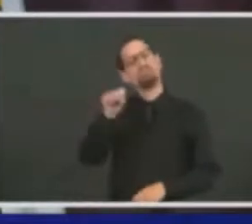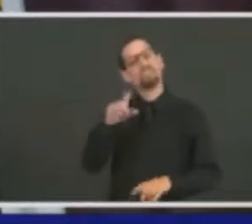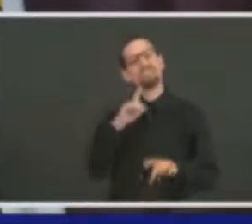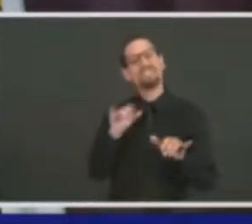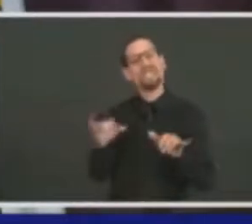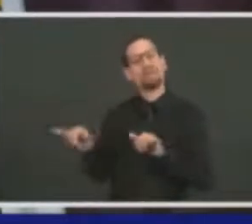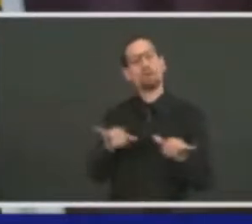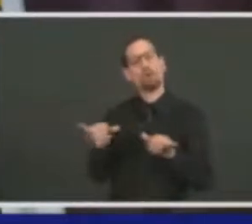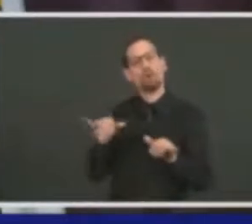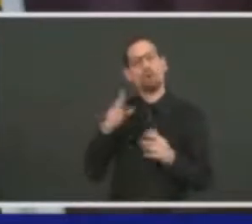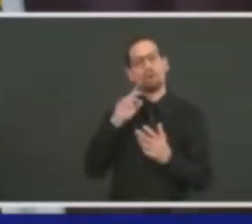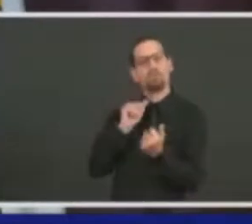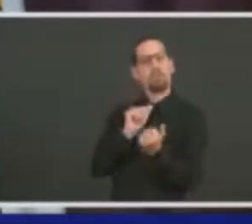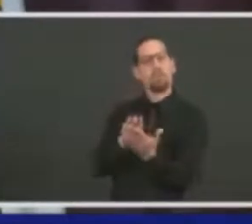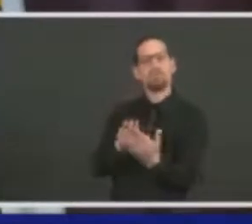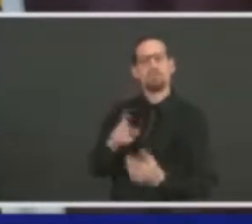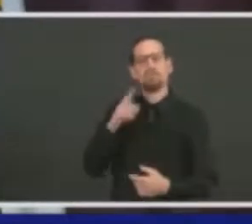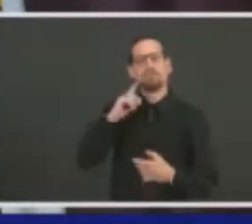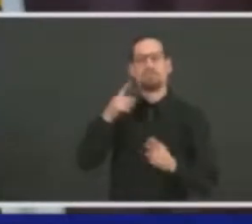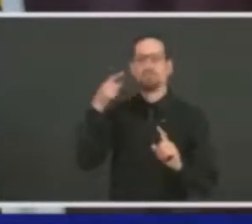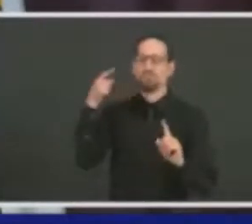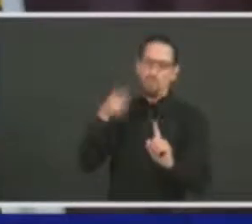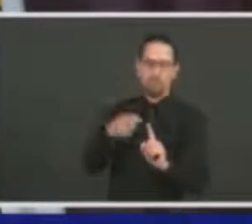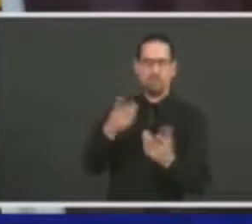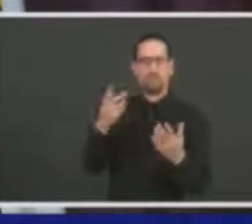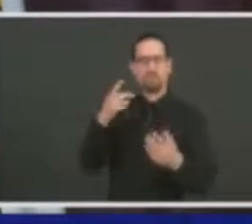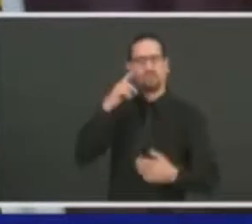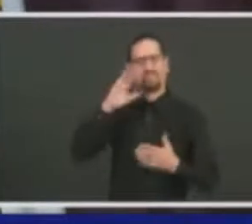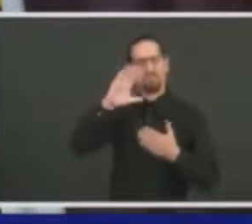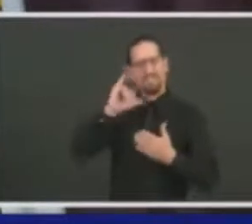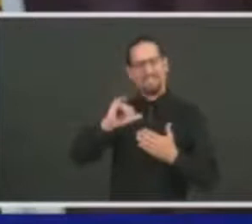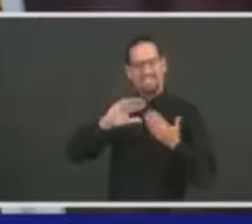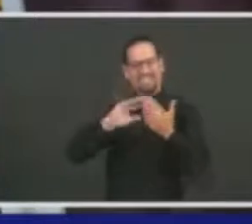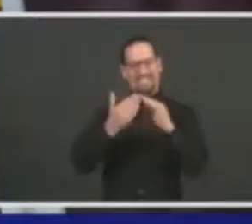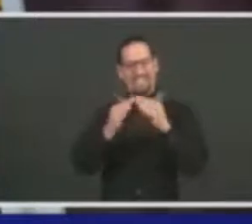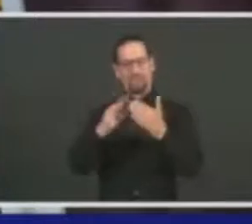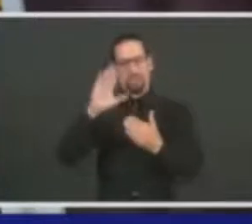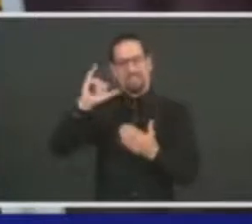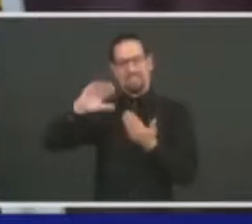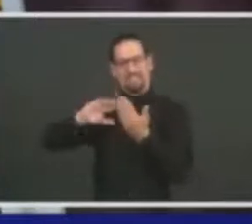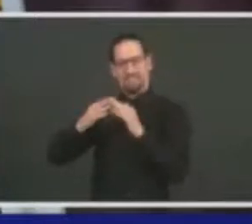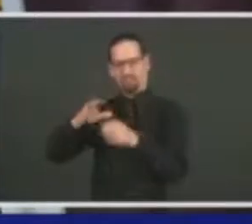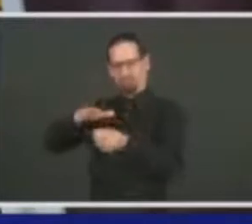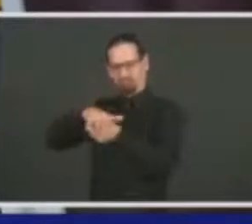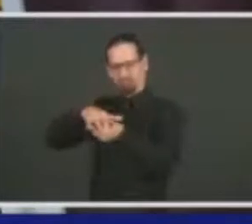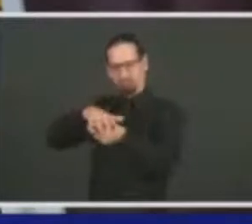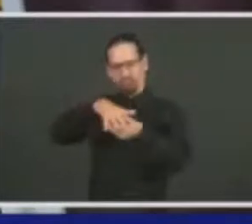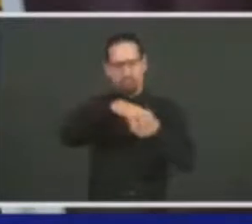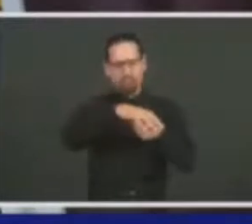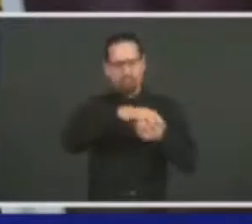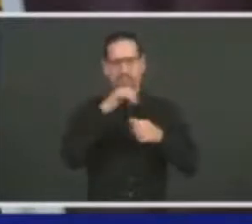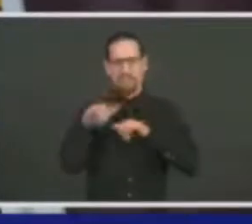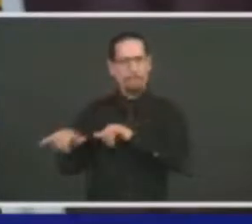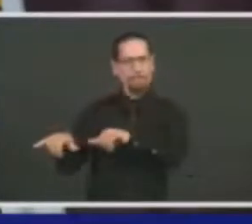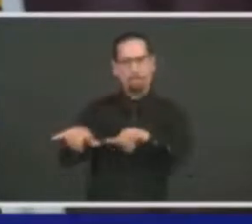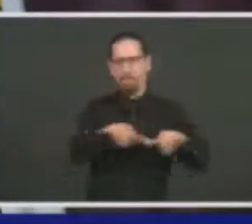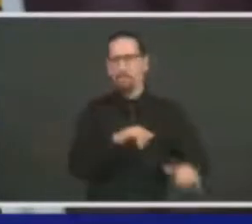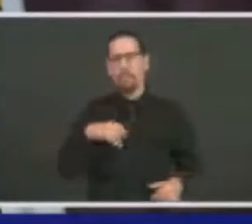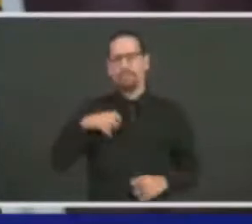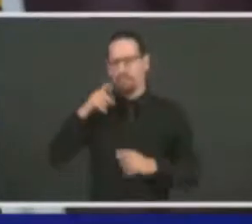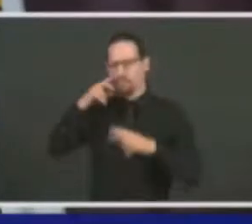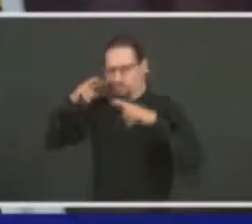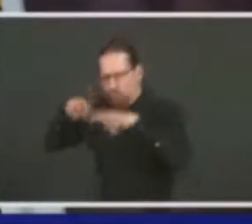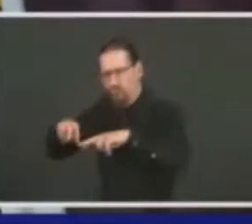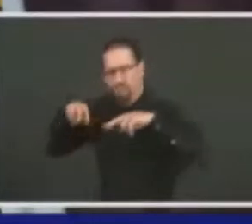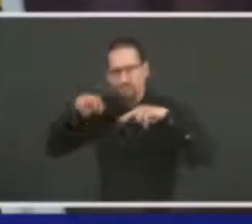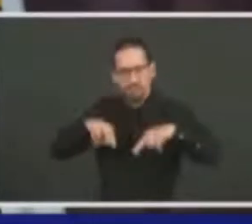by city analysis. So the 5 metrics I put out, we need to be in phase 3 as a state. And then each community has